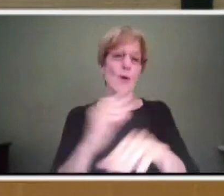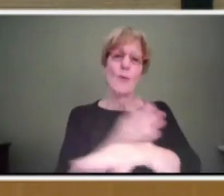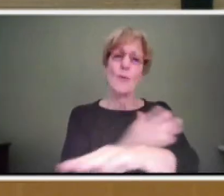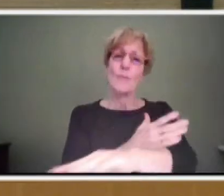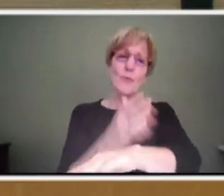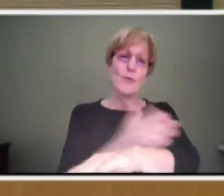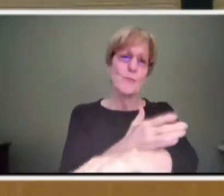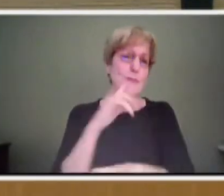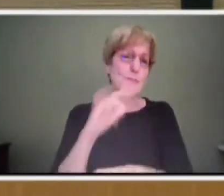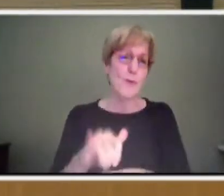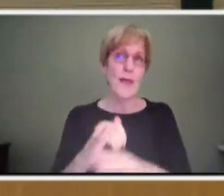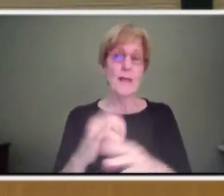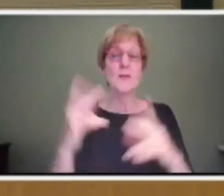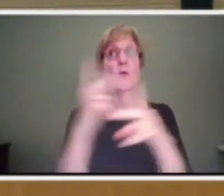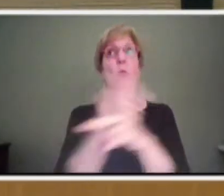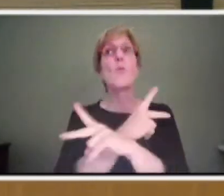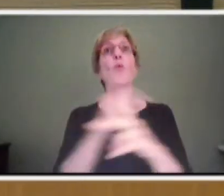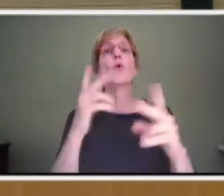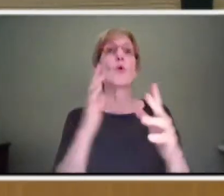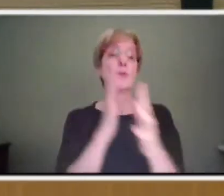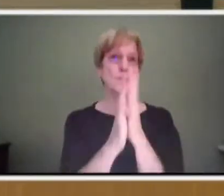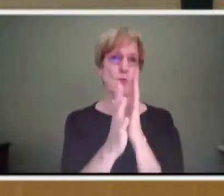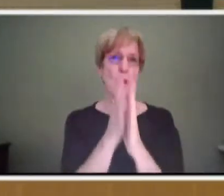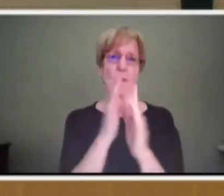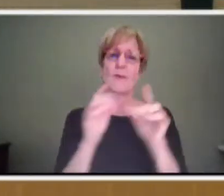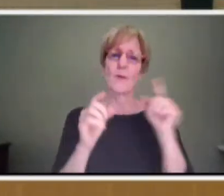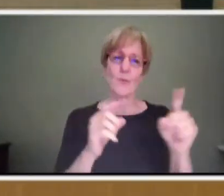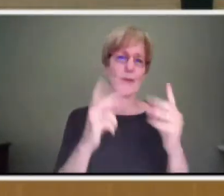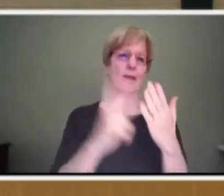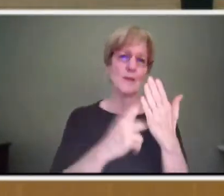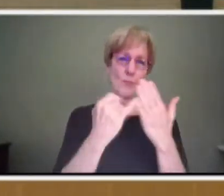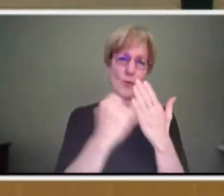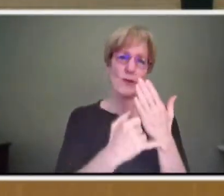be exacerbated by a project like this.